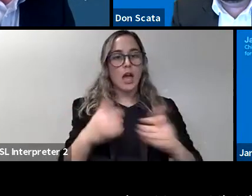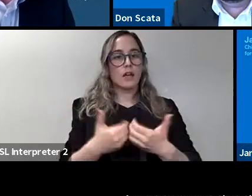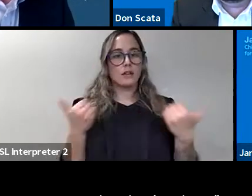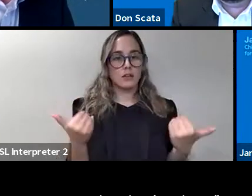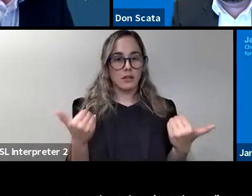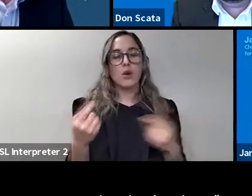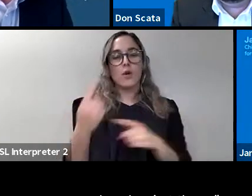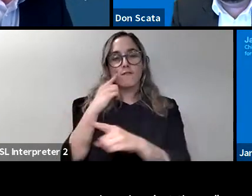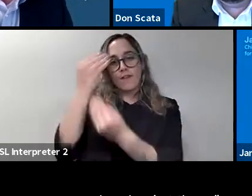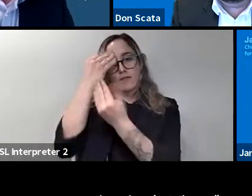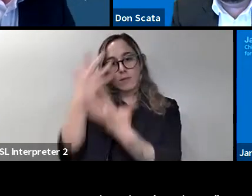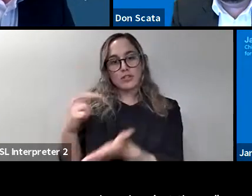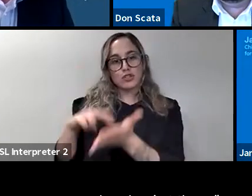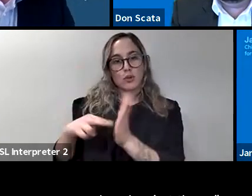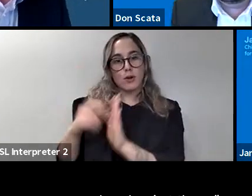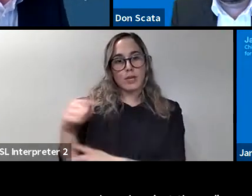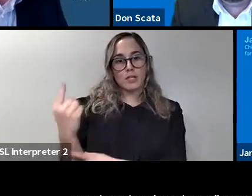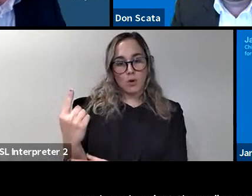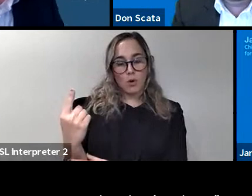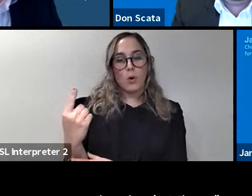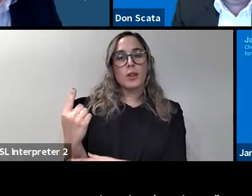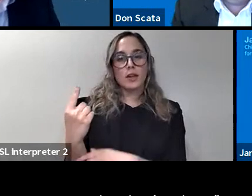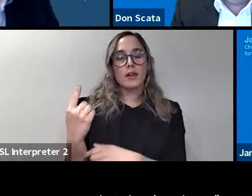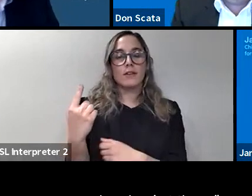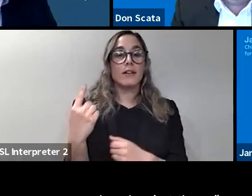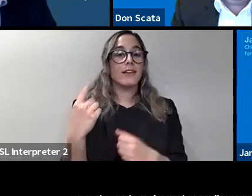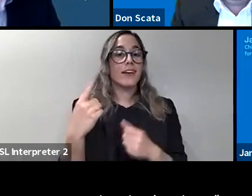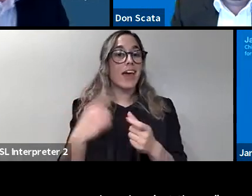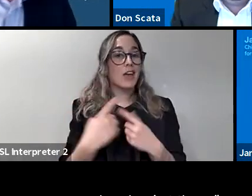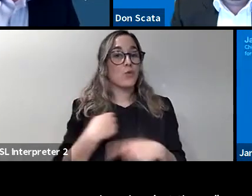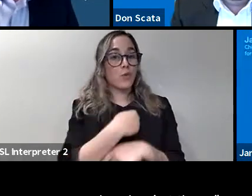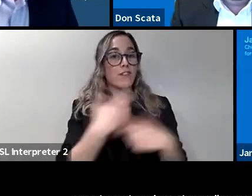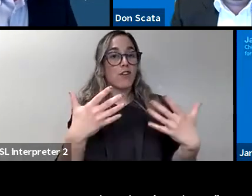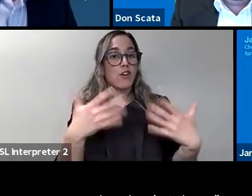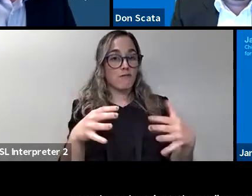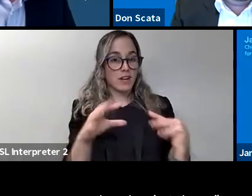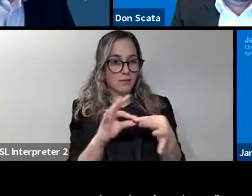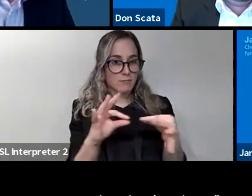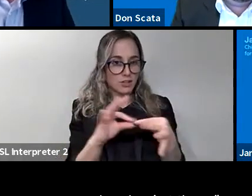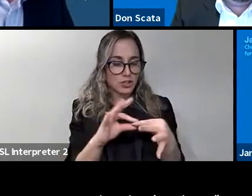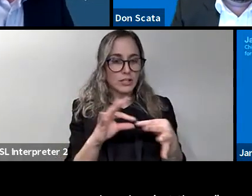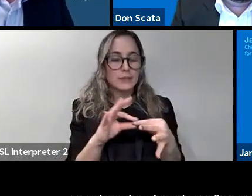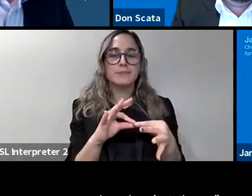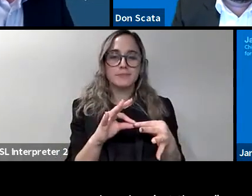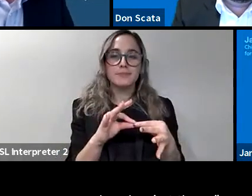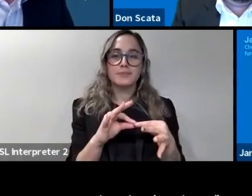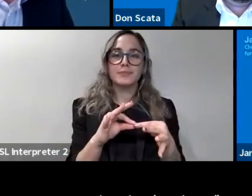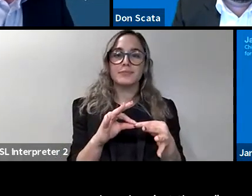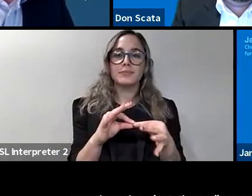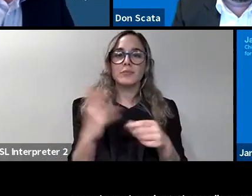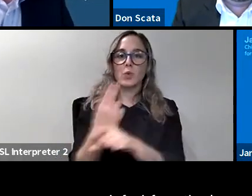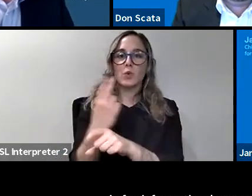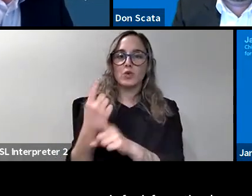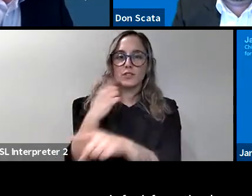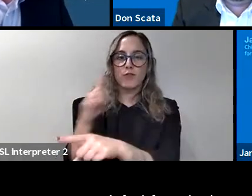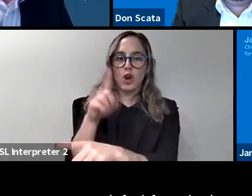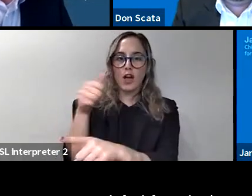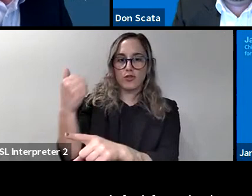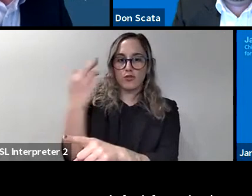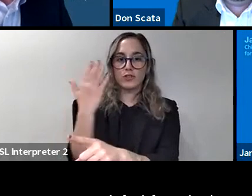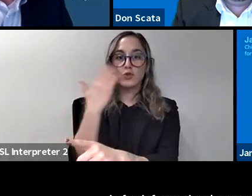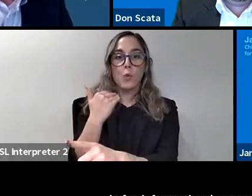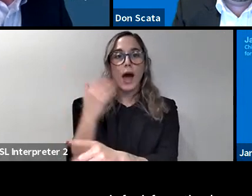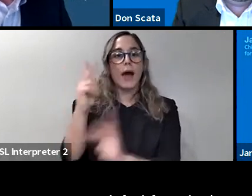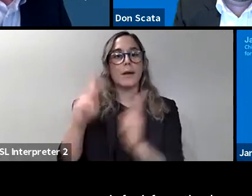for informational purposes and to delve into, as we spoke of, to delve into other reasons why people were